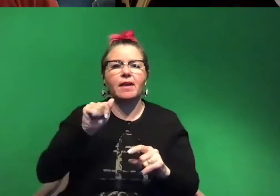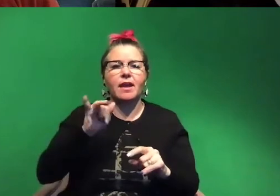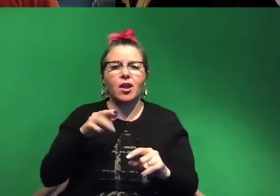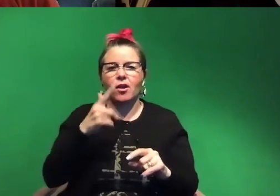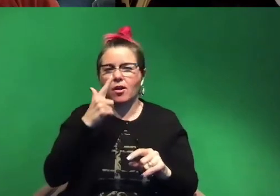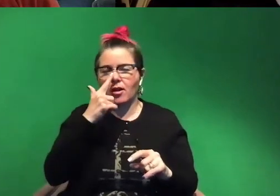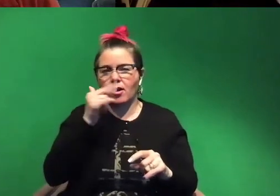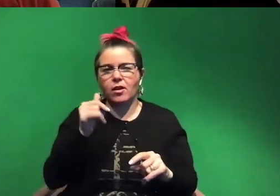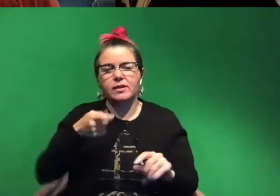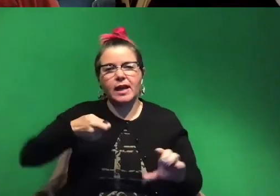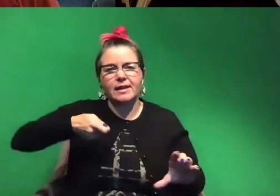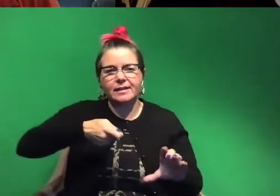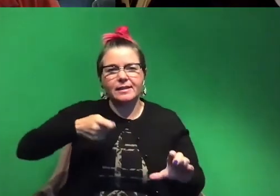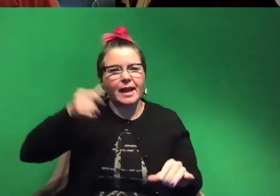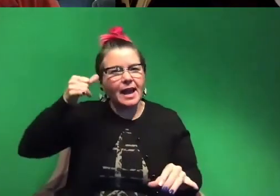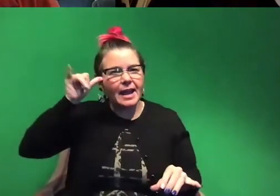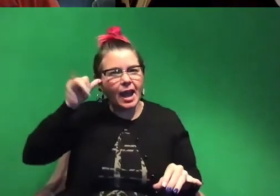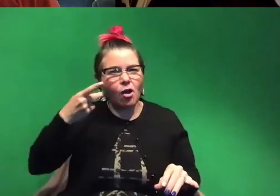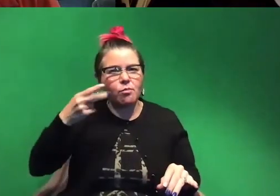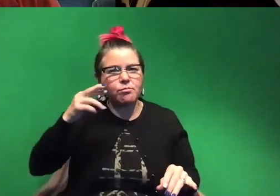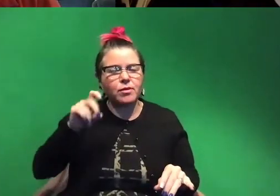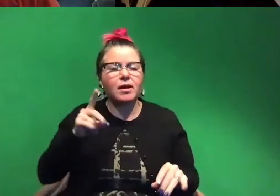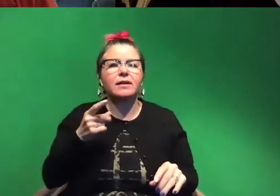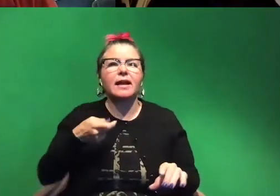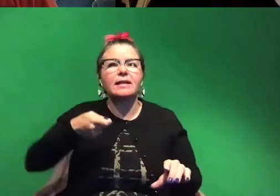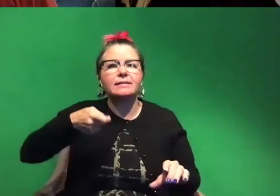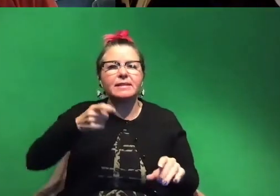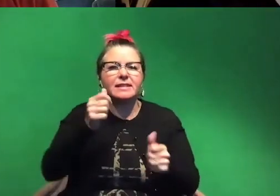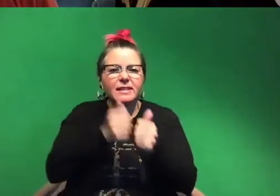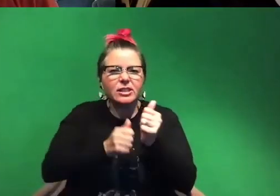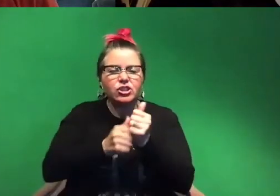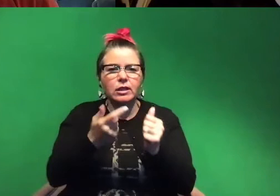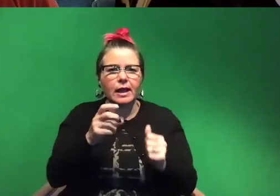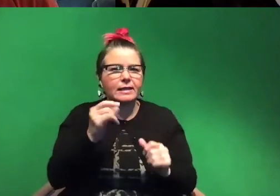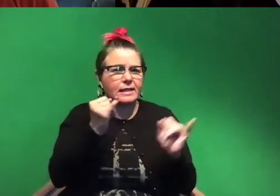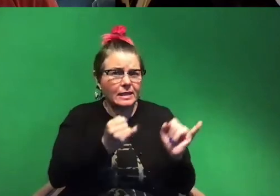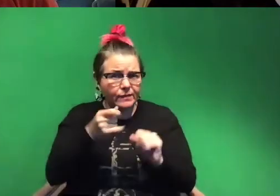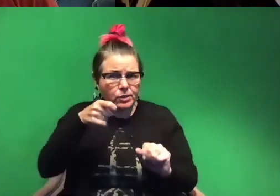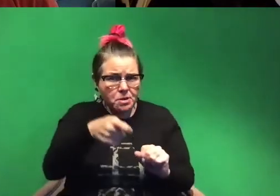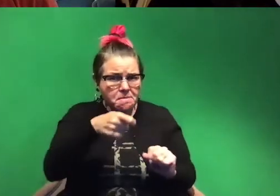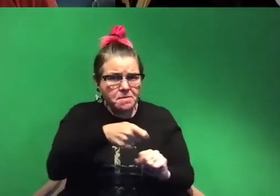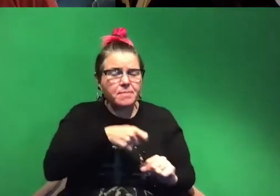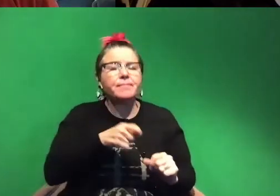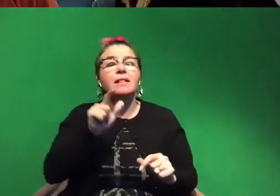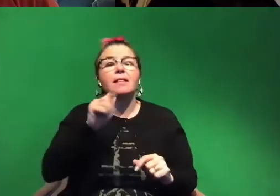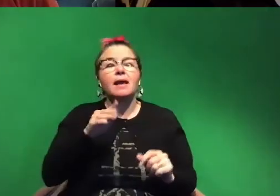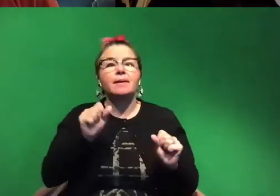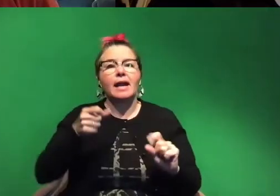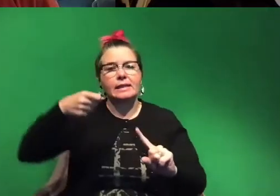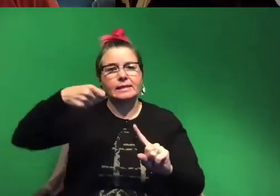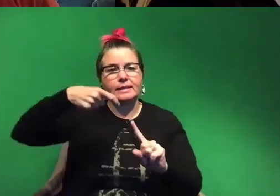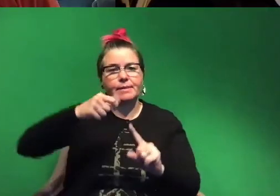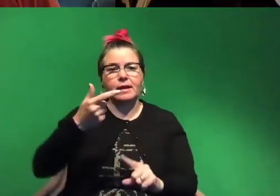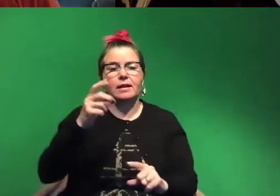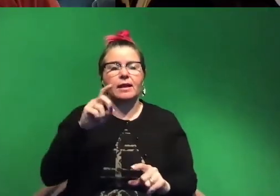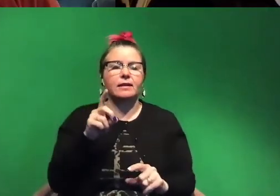cattle prod, and you can stimulate each gland individually. So in the lab, we can stimulate a gland on